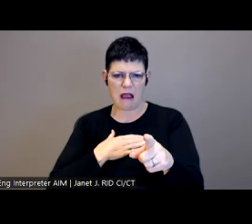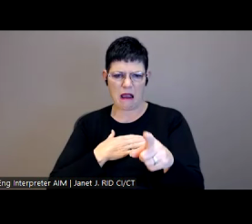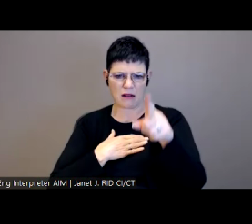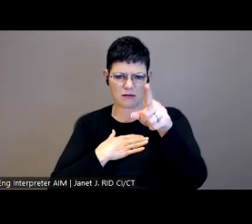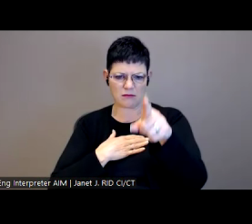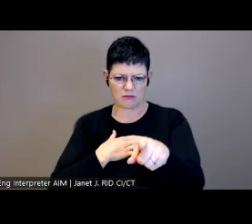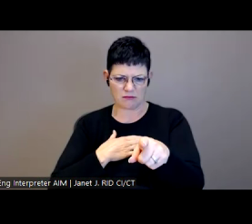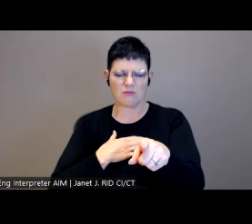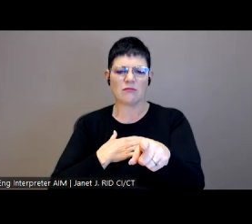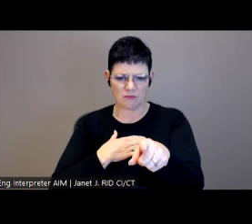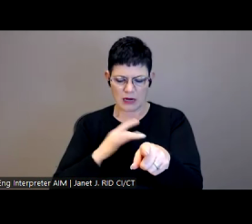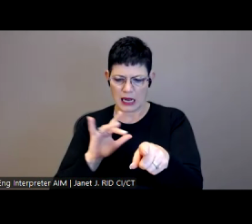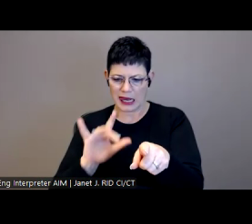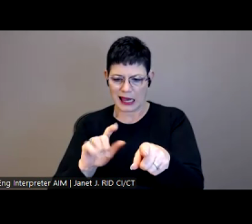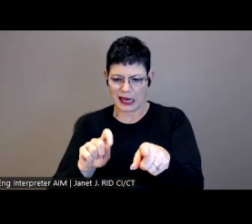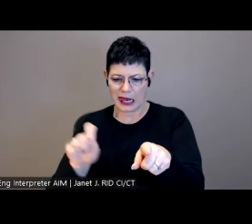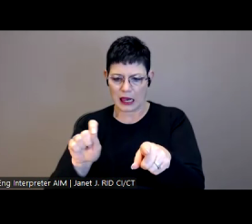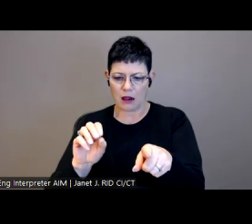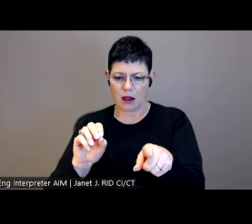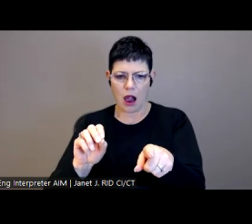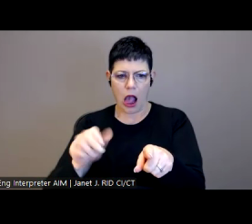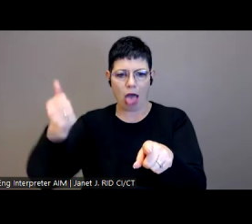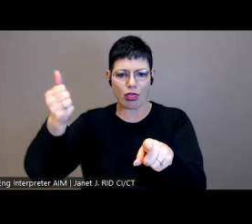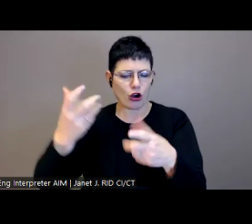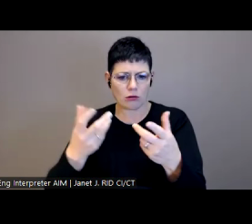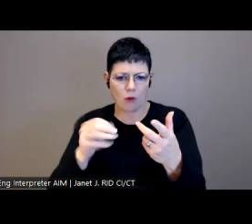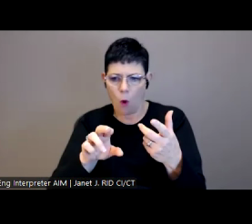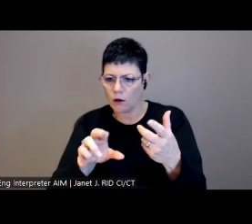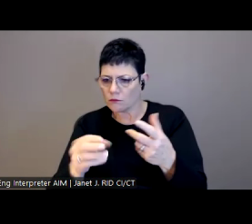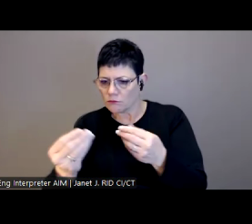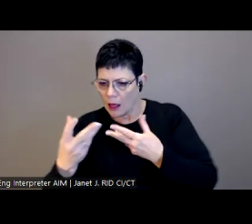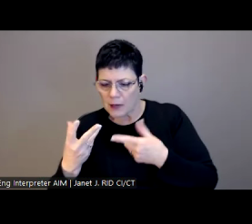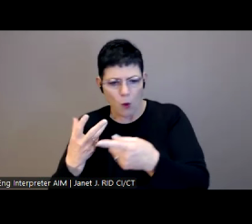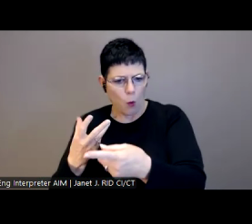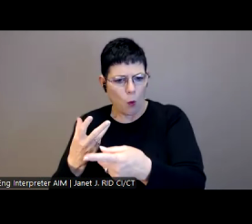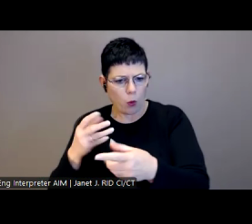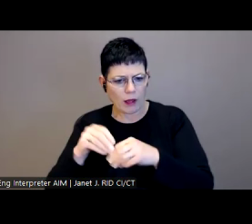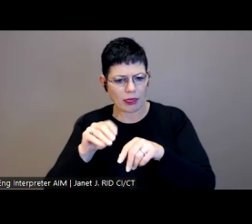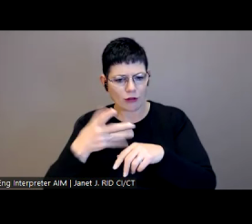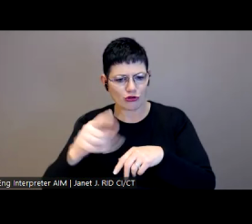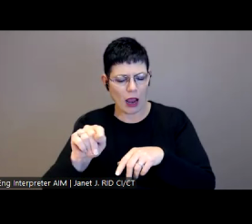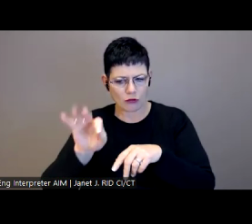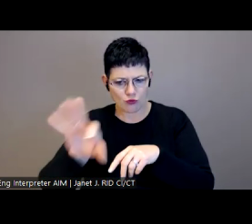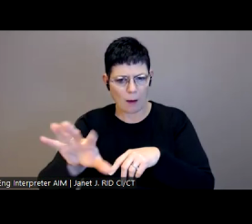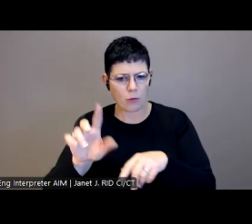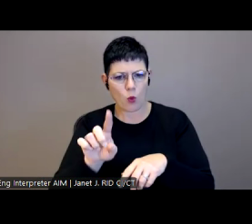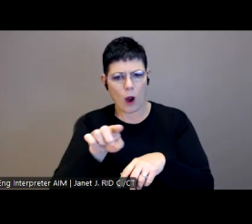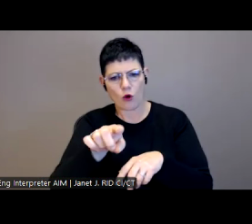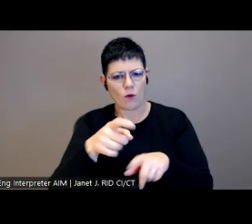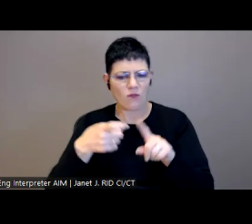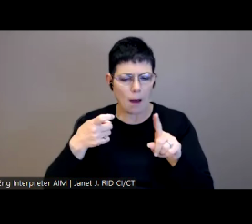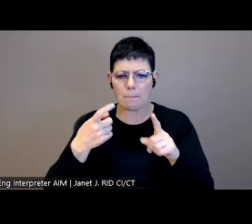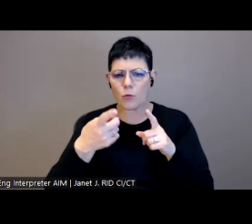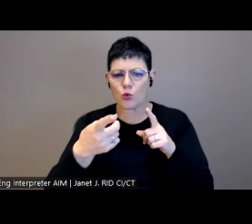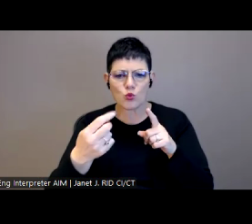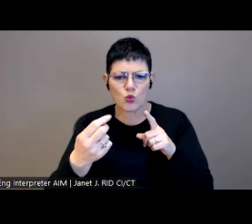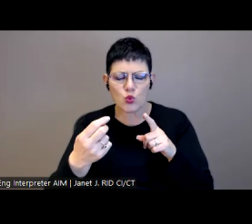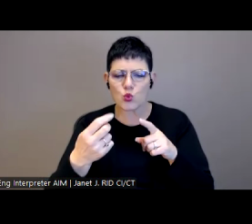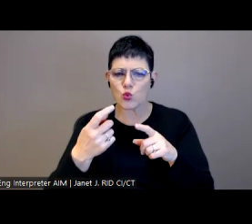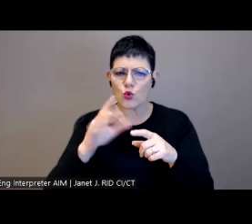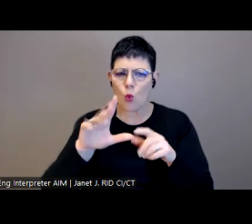in this poll, please share it with us in the chat. We'd love to hear from you there. And I see we